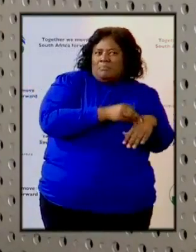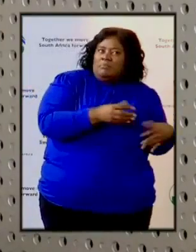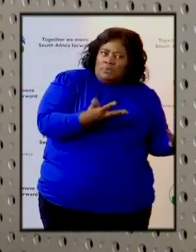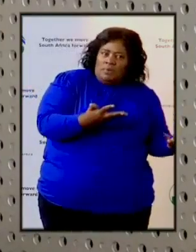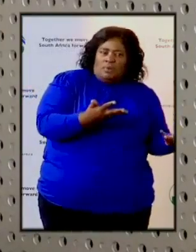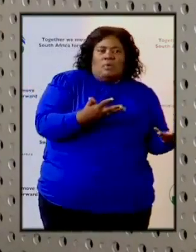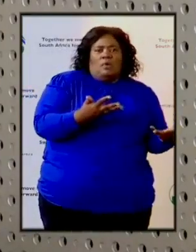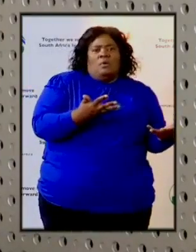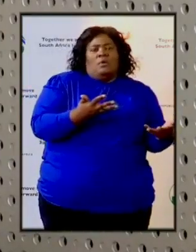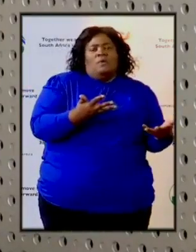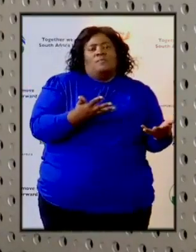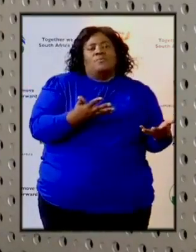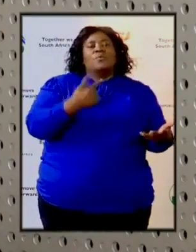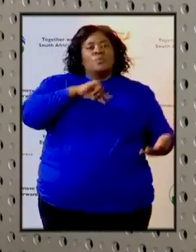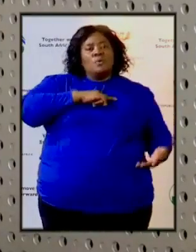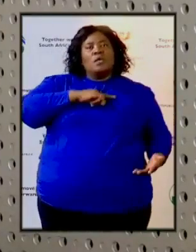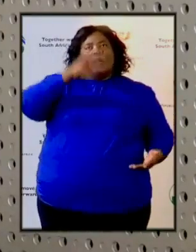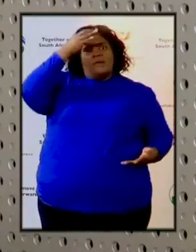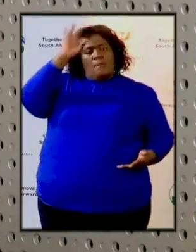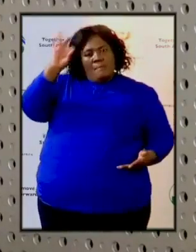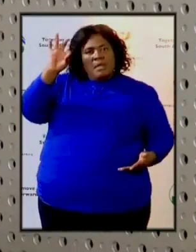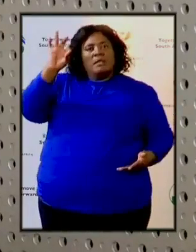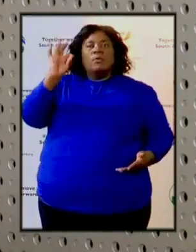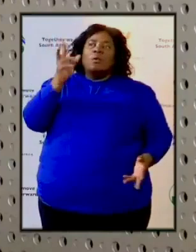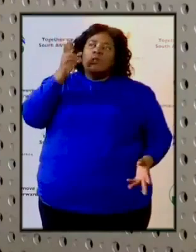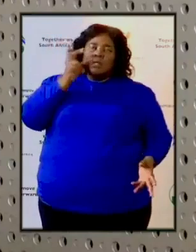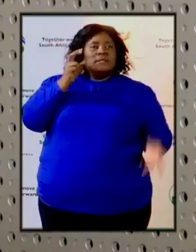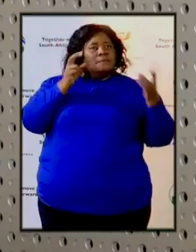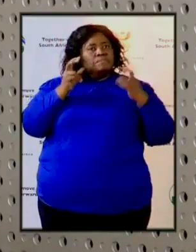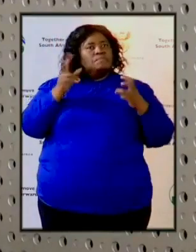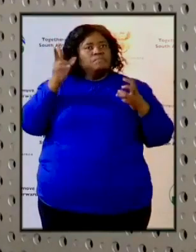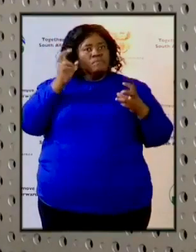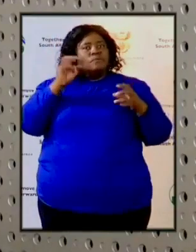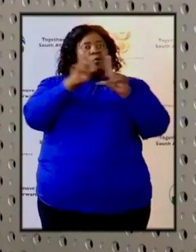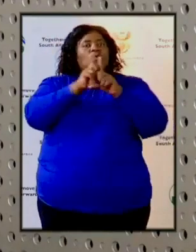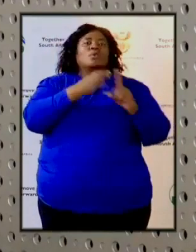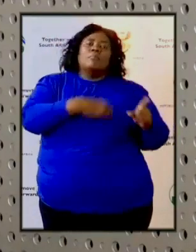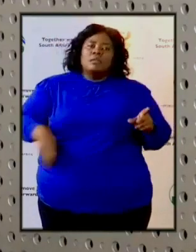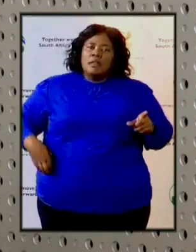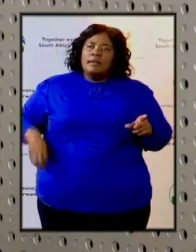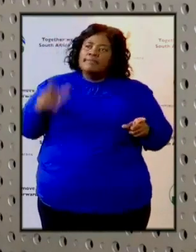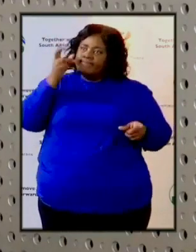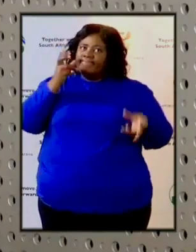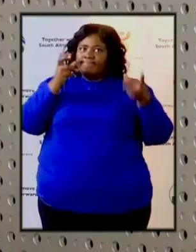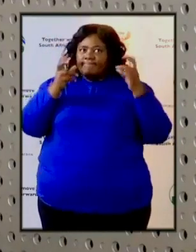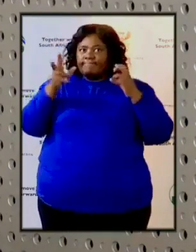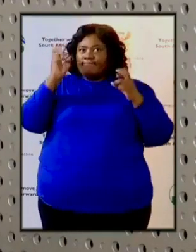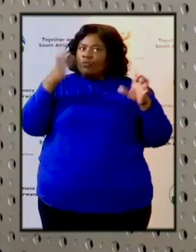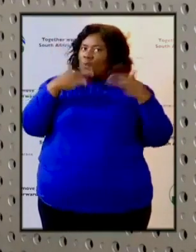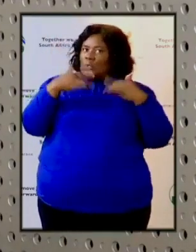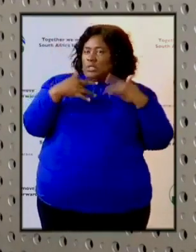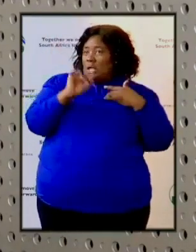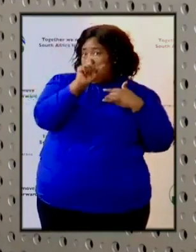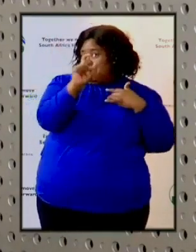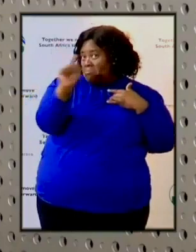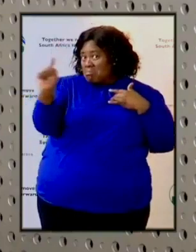it's a government that is responsive and a president that is responsive that will listen to the people